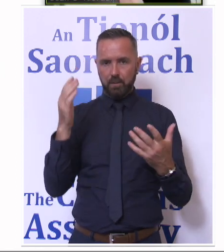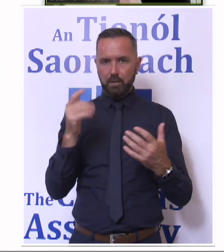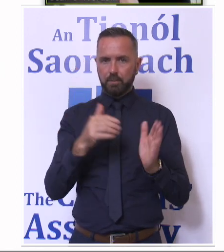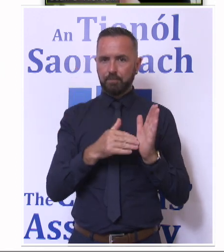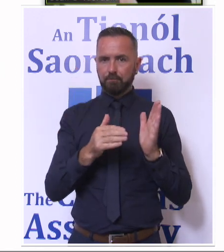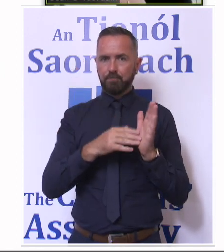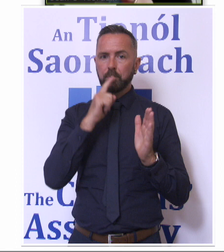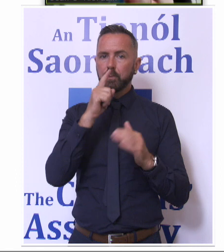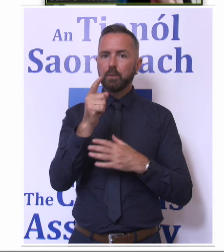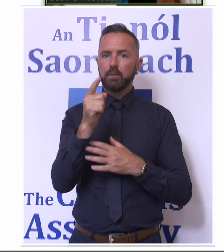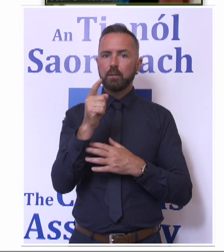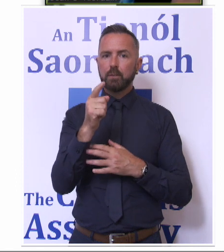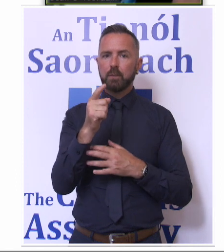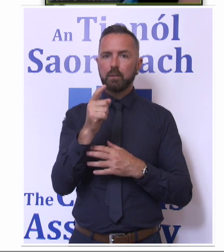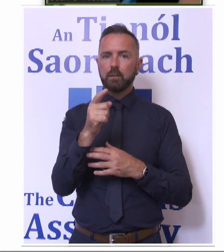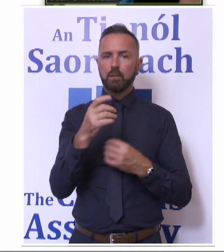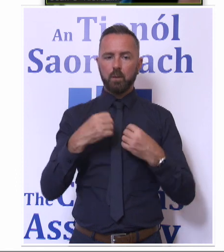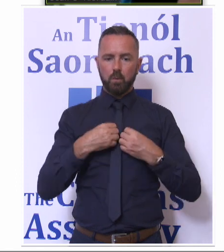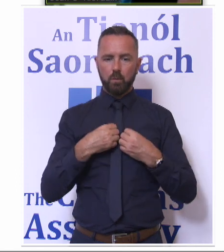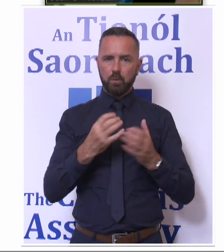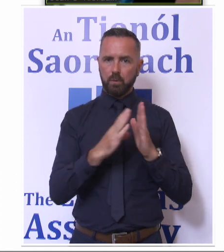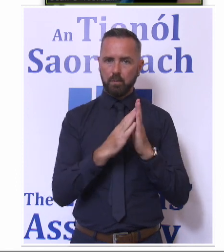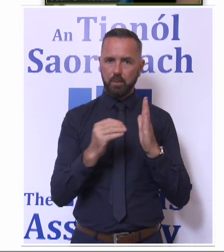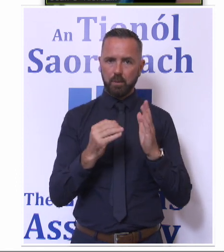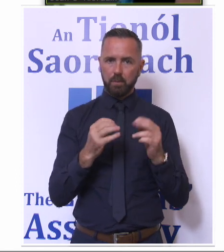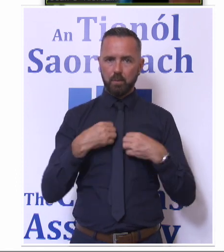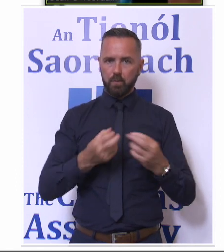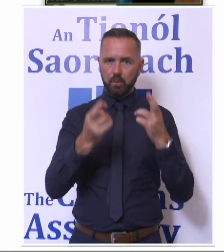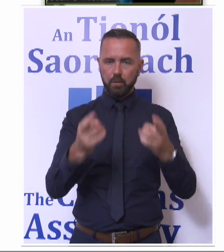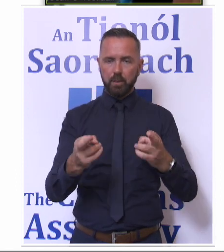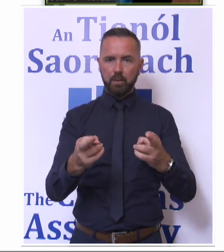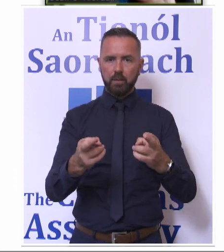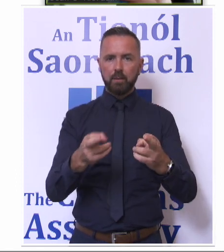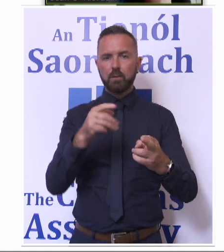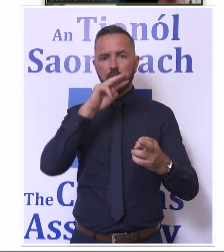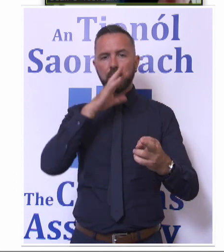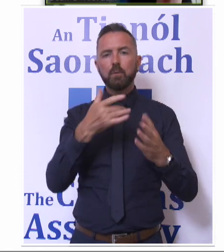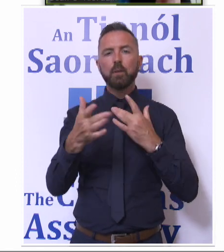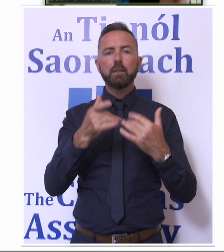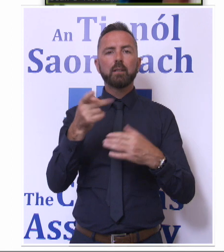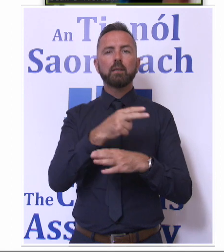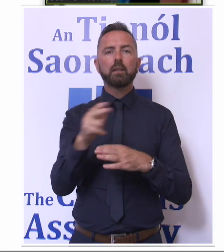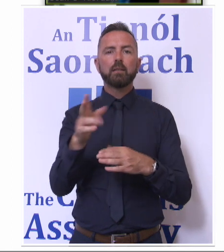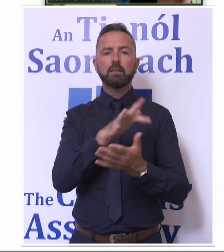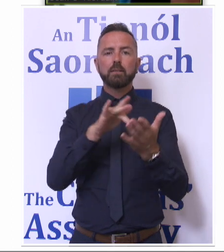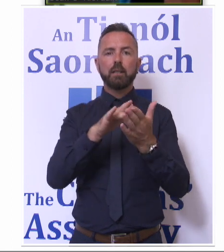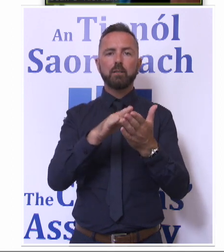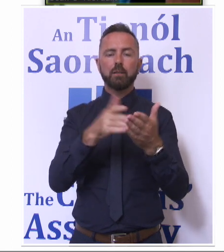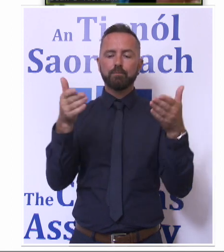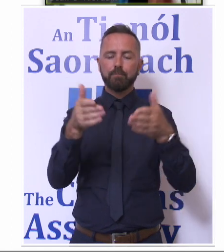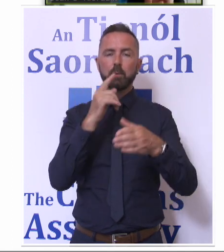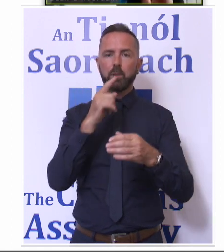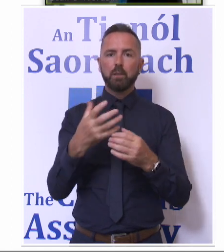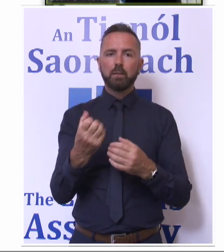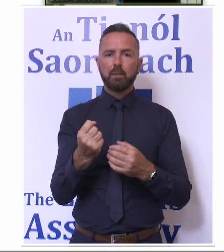it is a unique model in its own right, in that it's not necessarily that it's centralised, but it is very